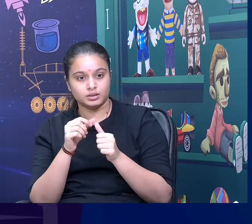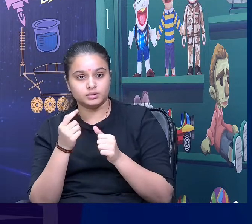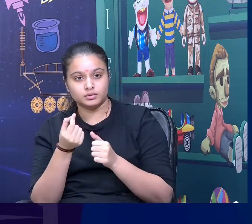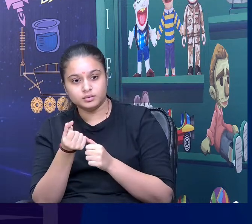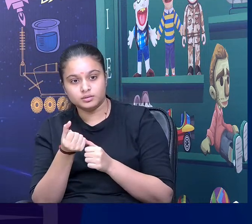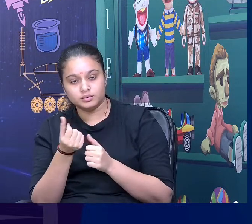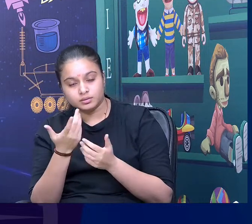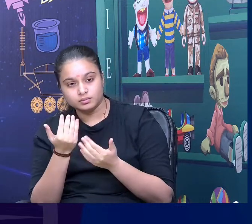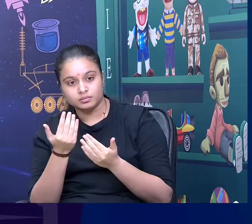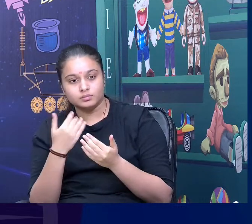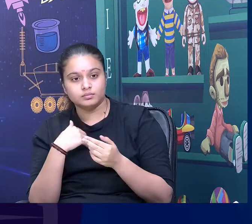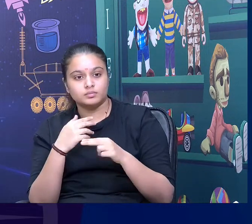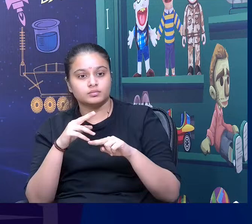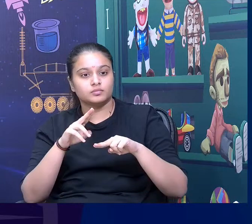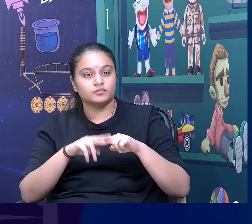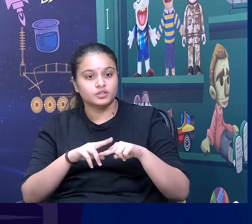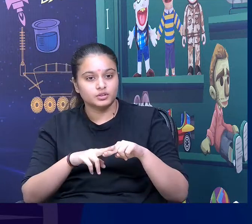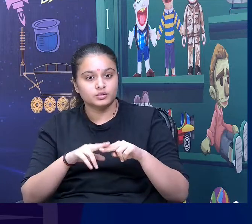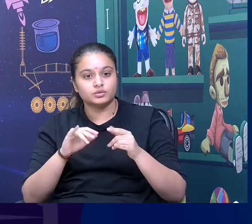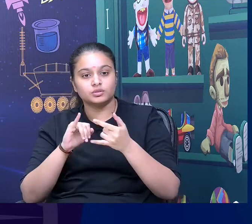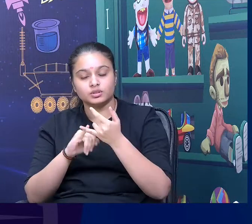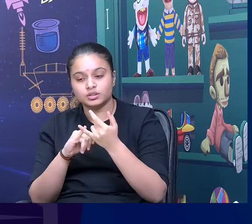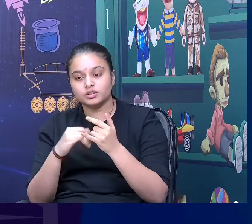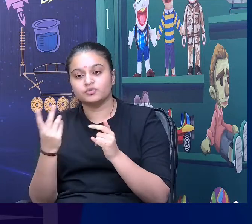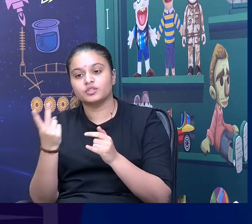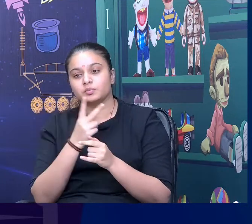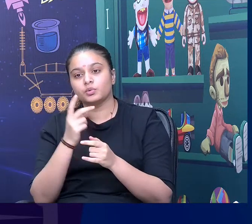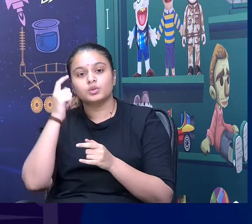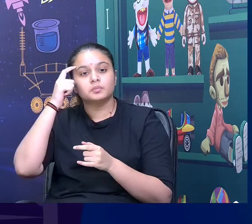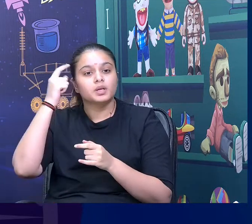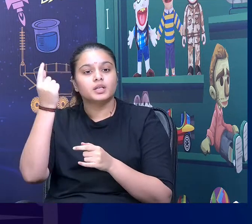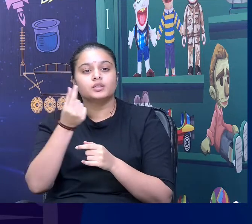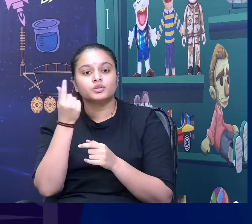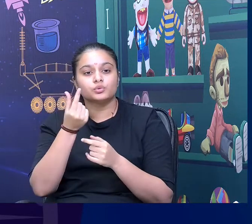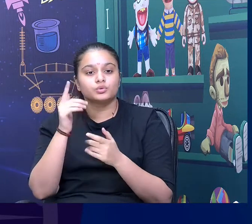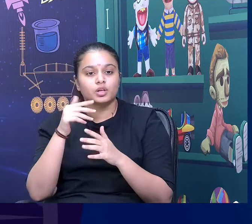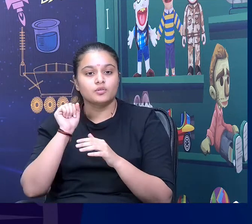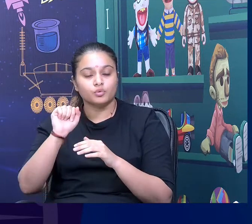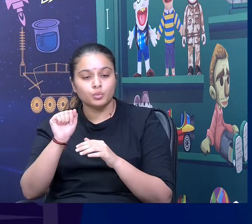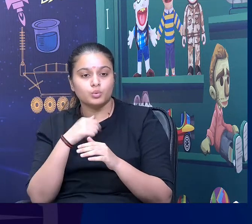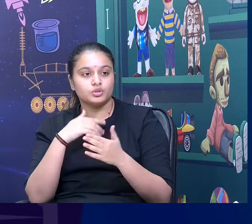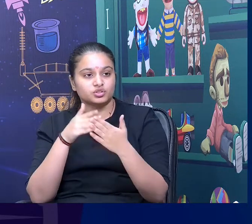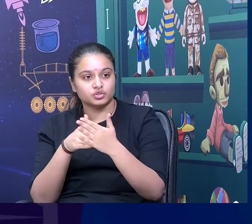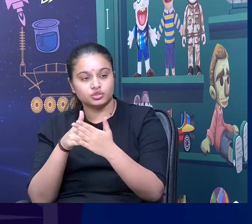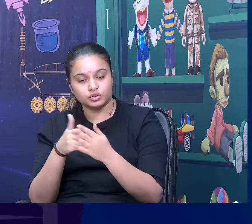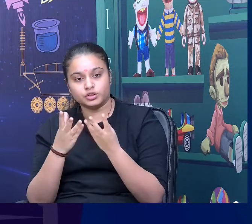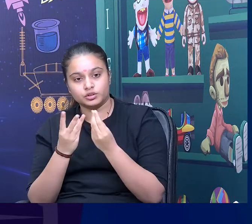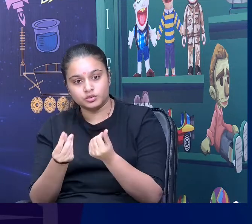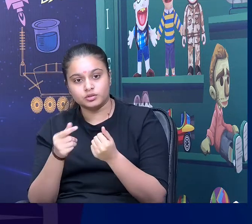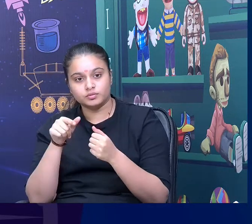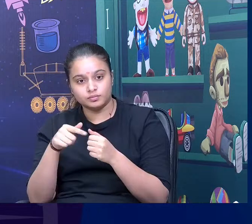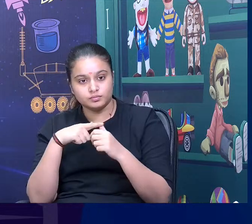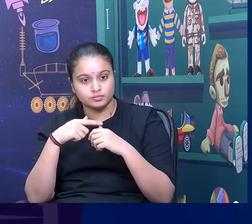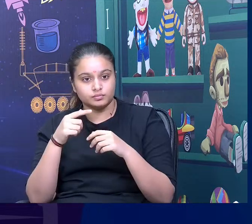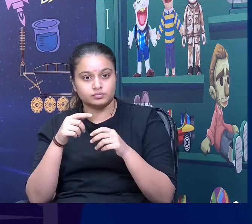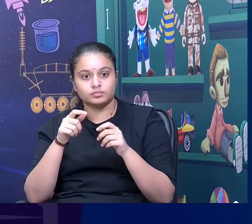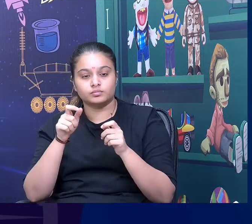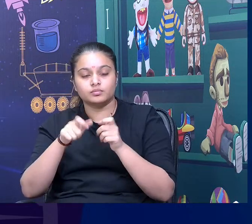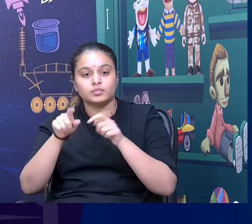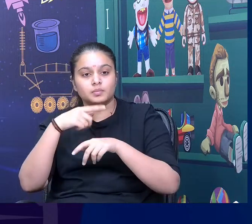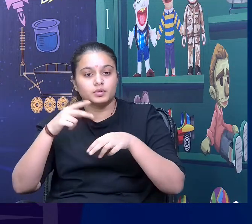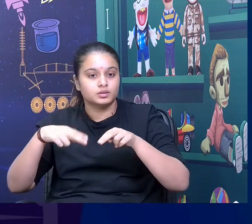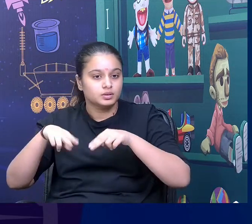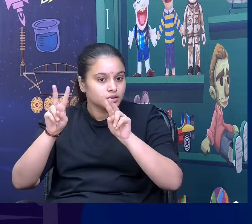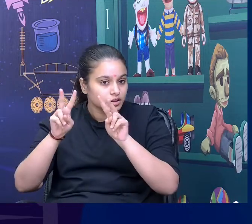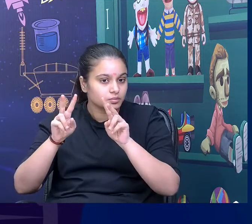do Firdaus and Stephen Hawking use their mind to overcome their challenges? Definitely both are the inspiration for many of us,